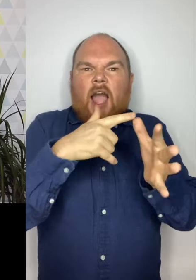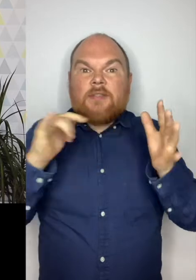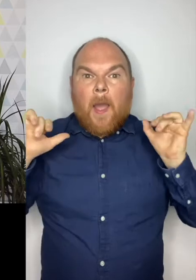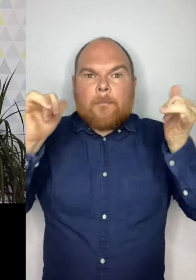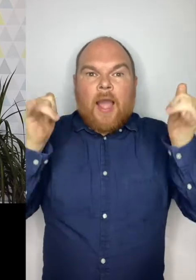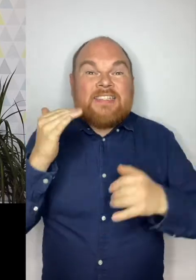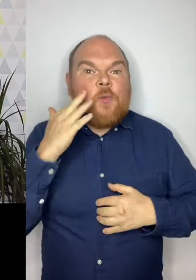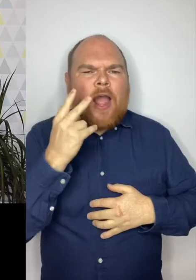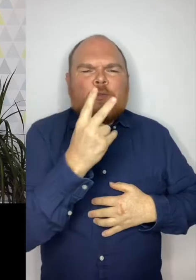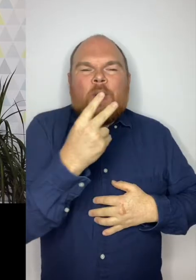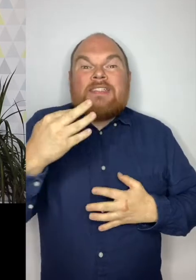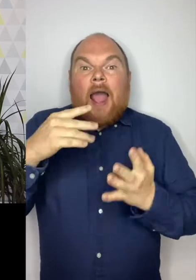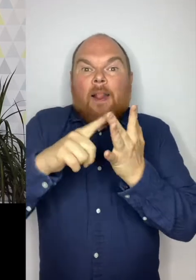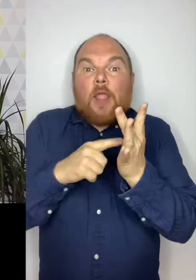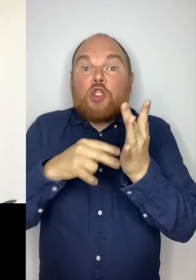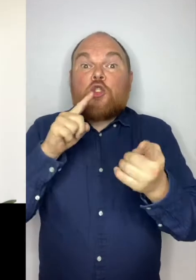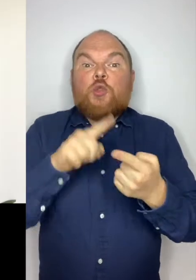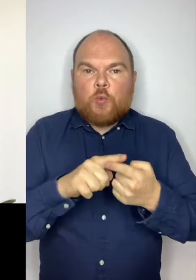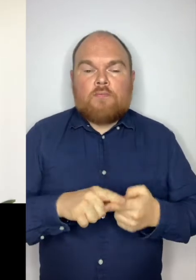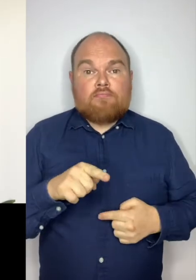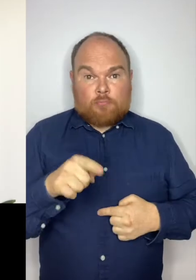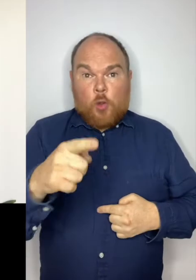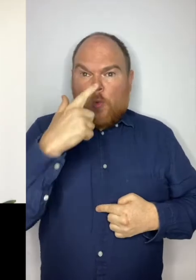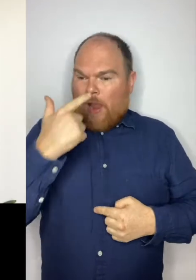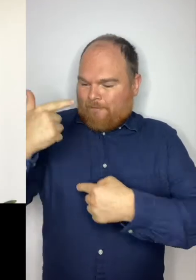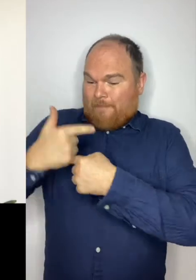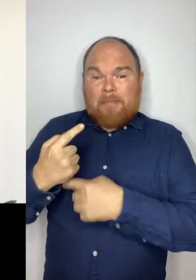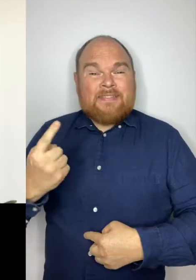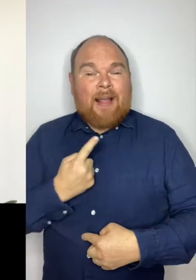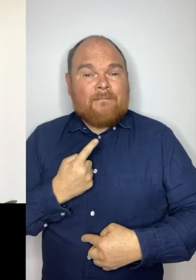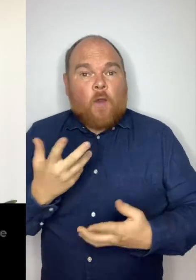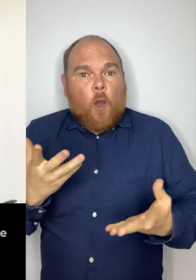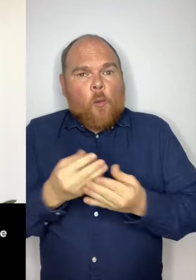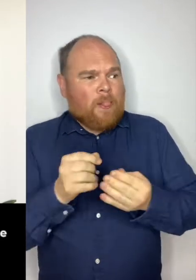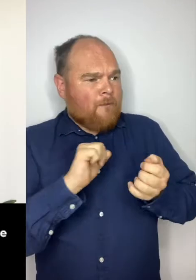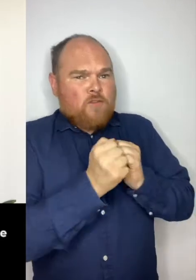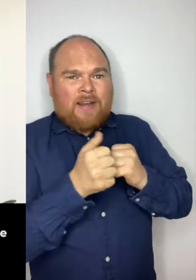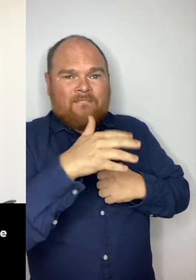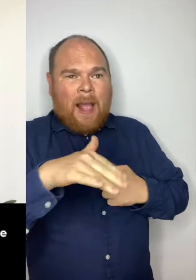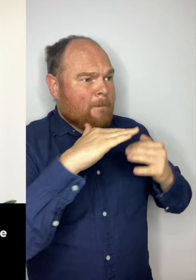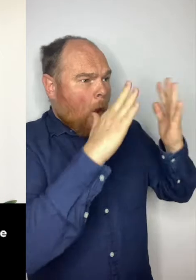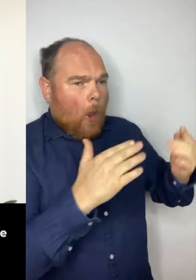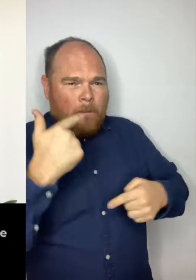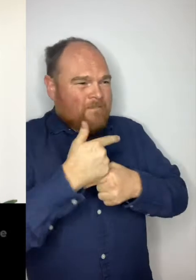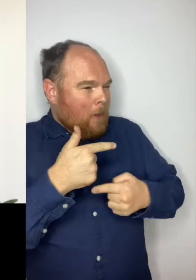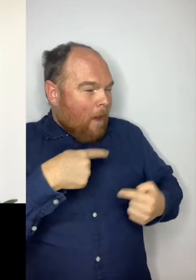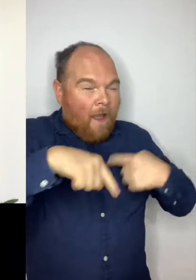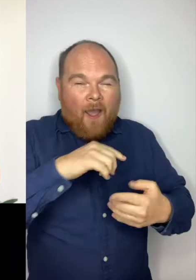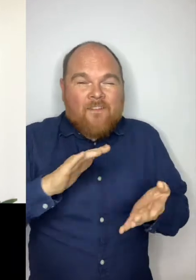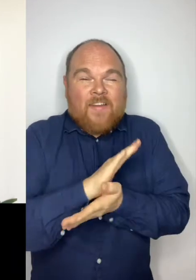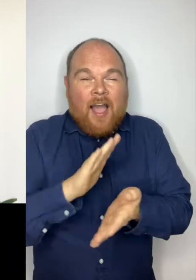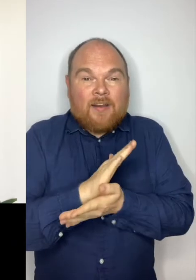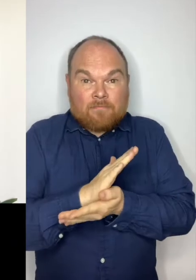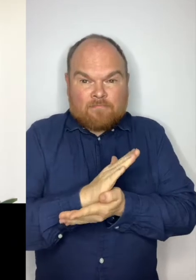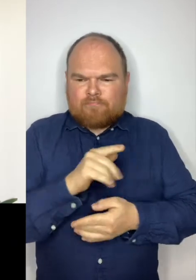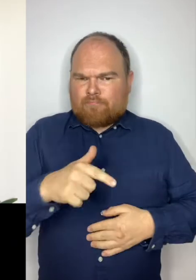SoDaDa party on the 29th of June. You can take part in this either by yourself or with somebody in the same household. The